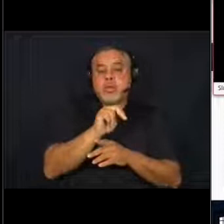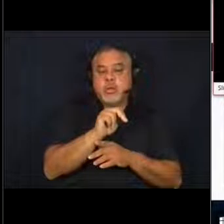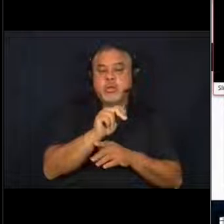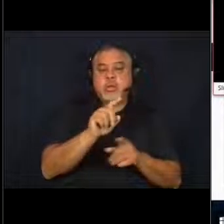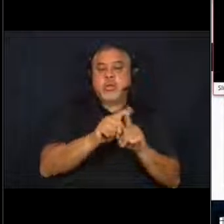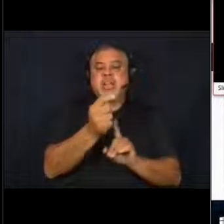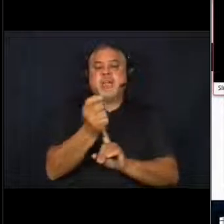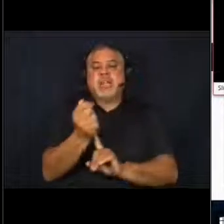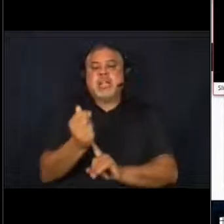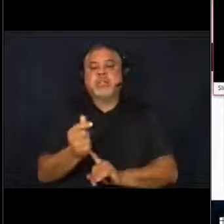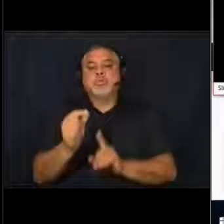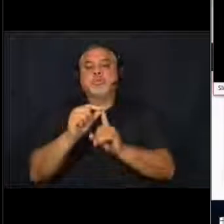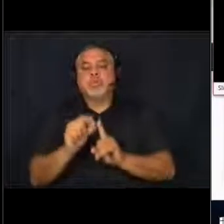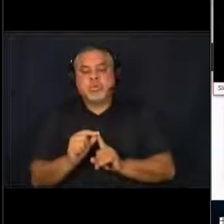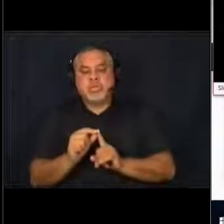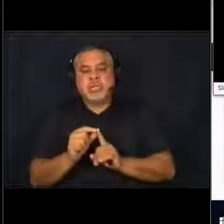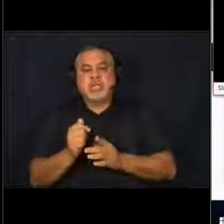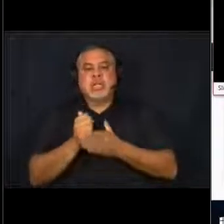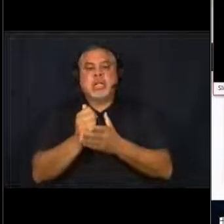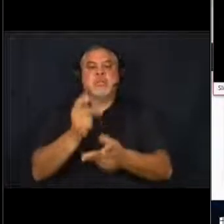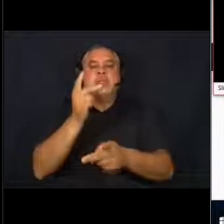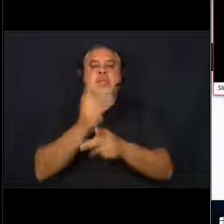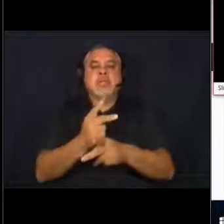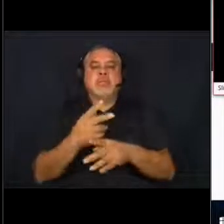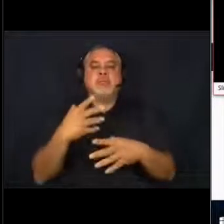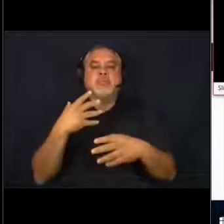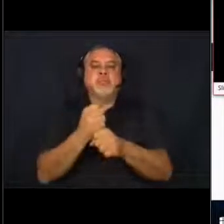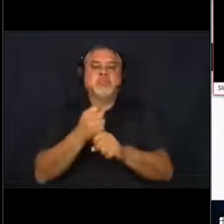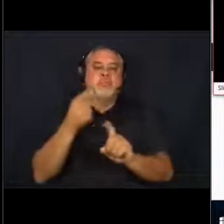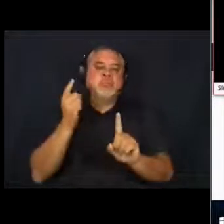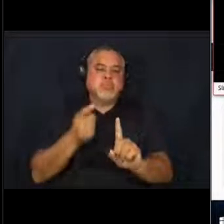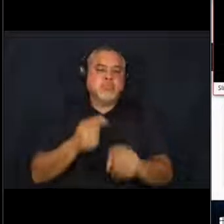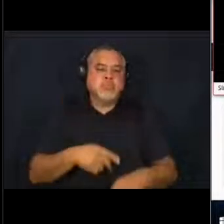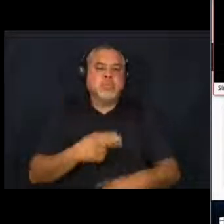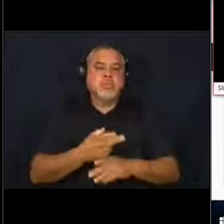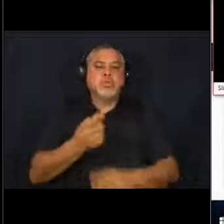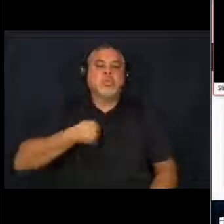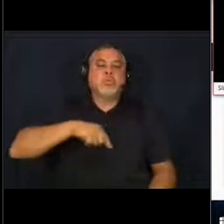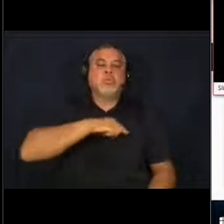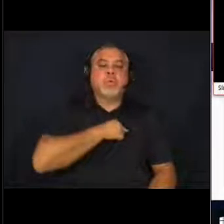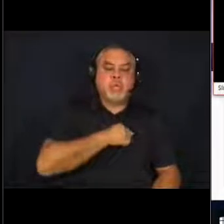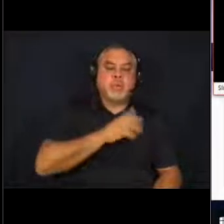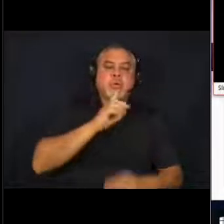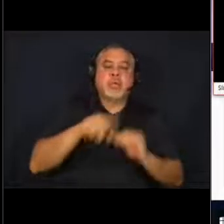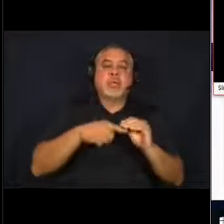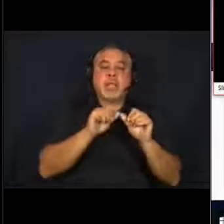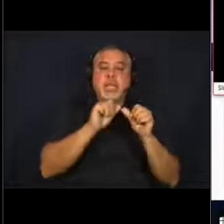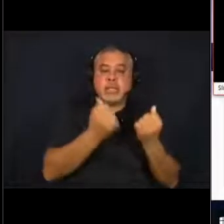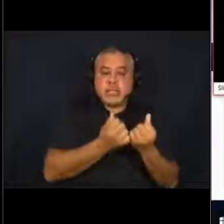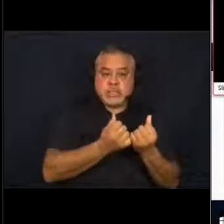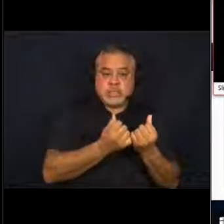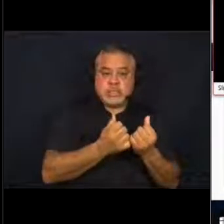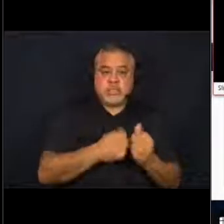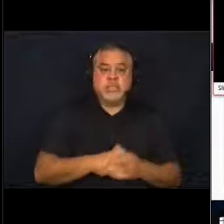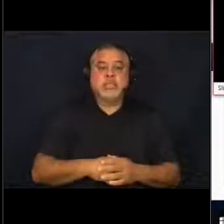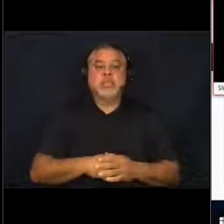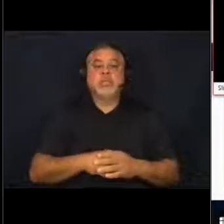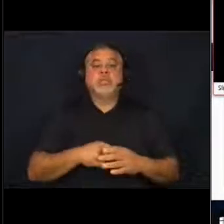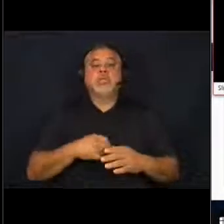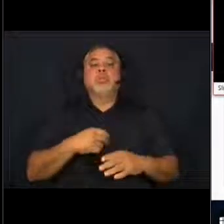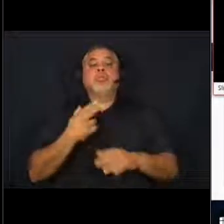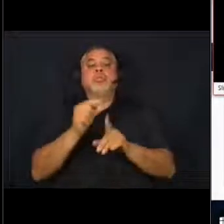eliminates words, which helps us keep things short. You want to use we when we refer to the agency. We want to